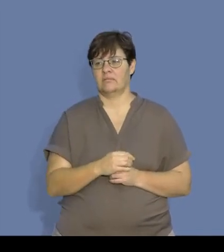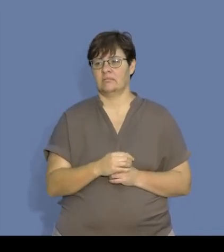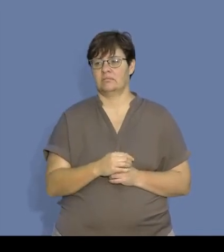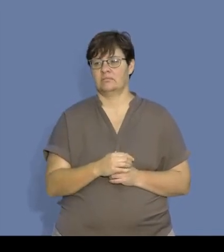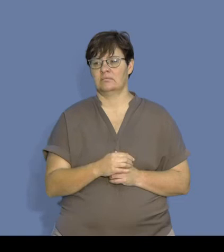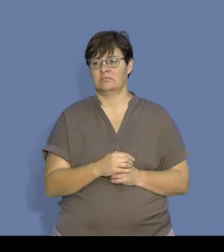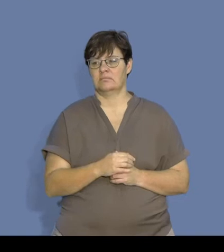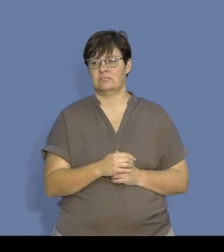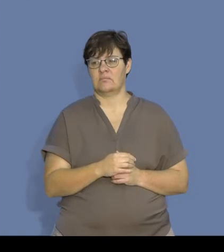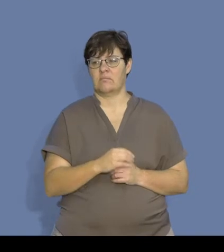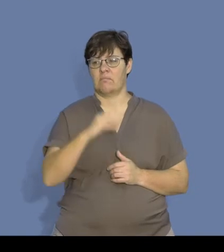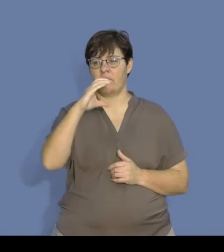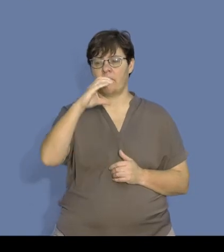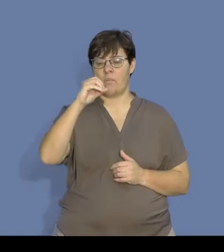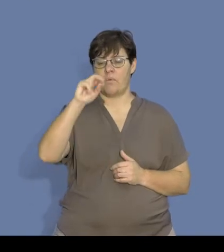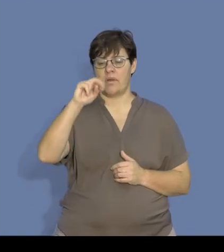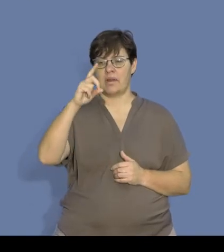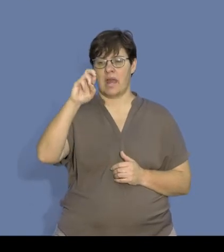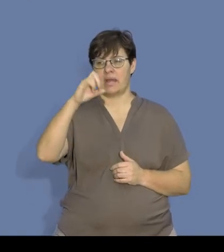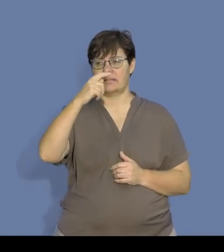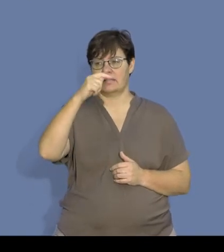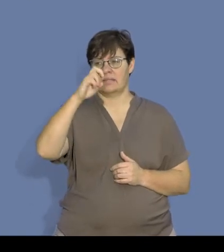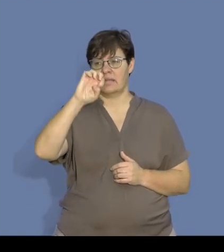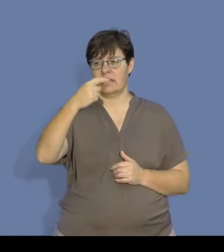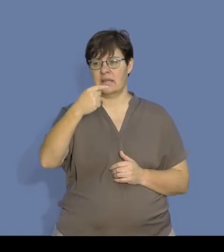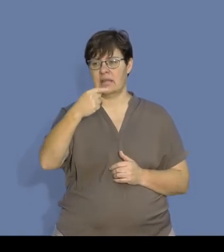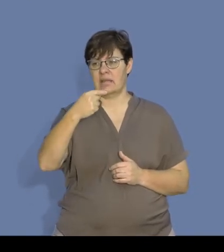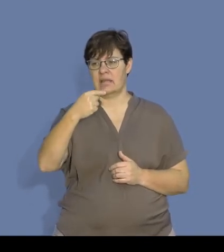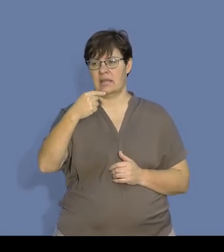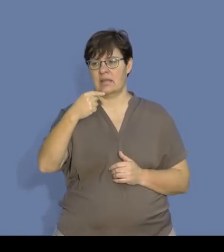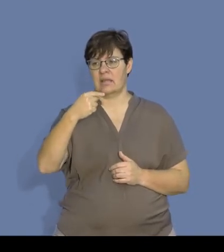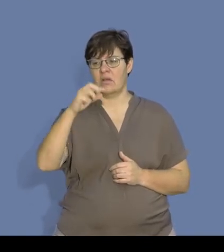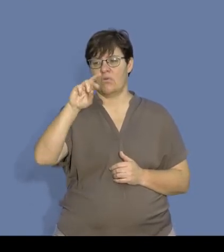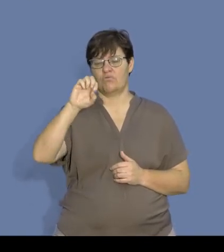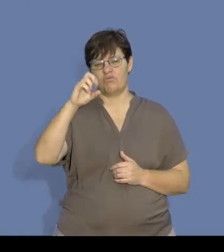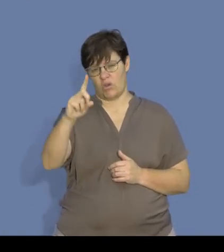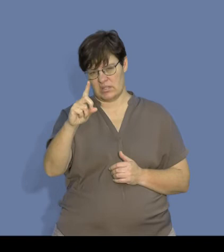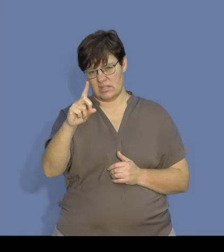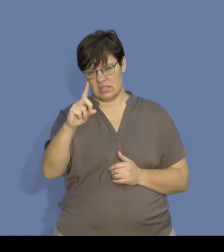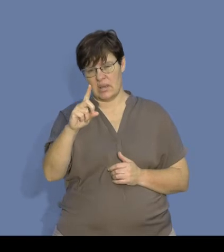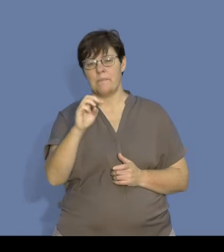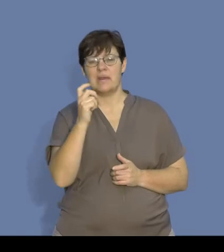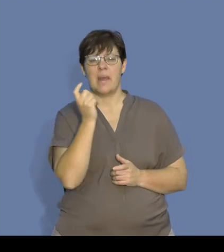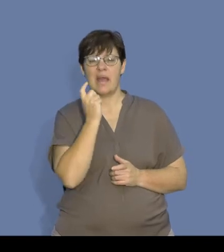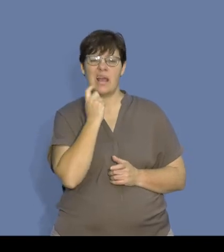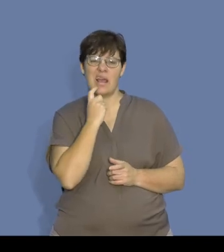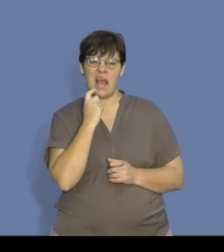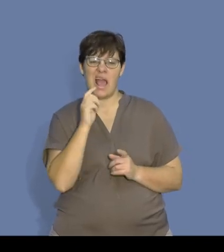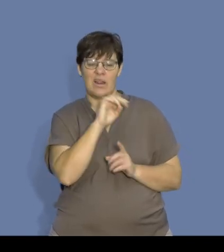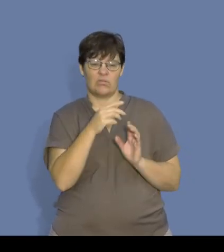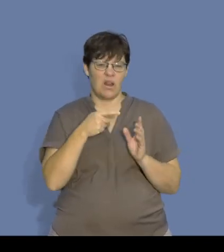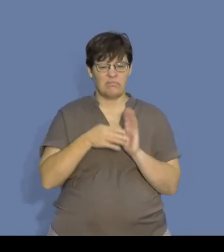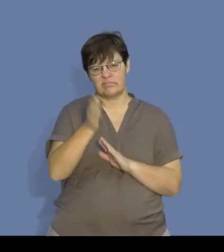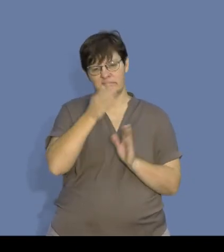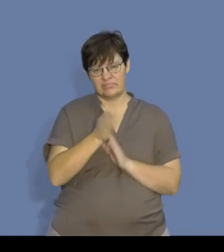us. So it's made out of a metal that allows electrons to move.